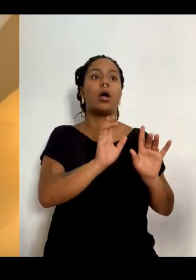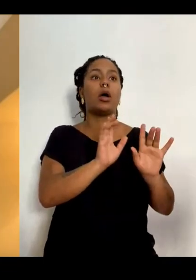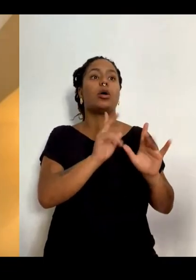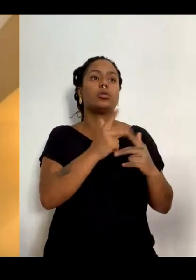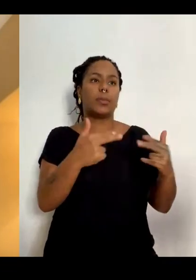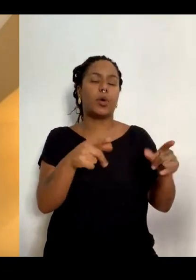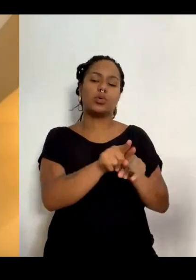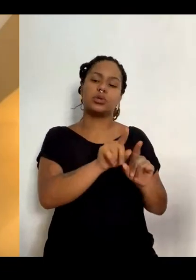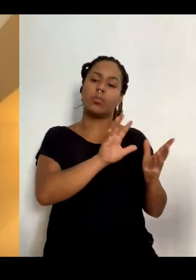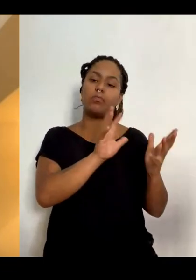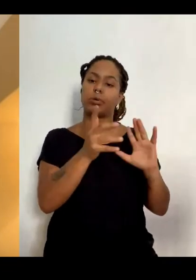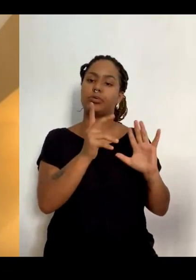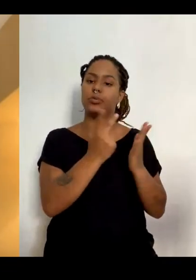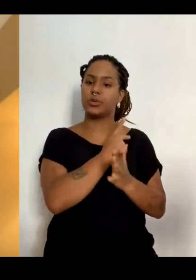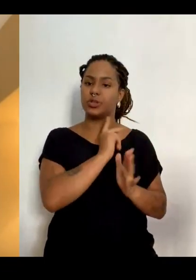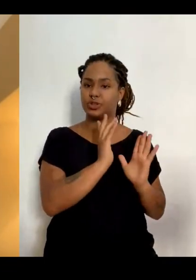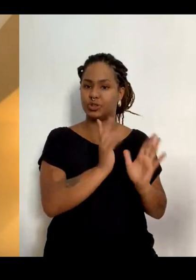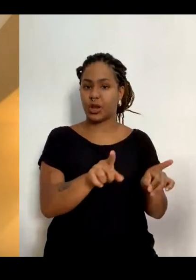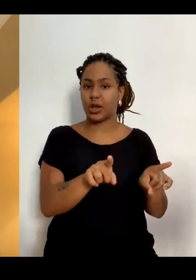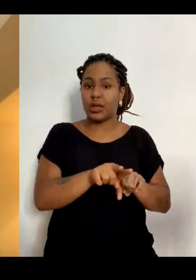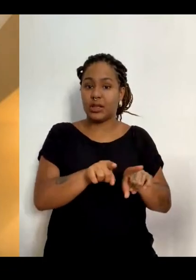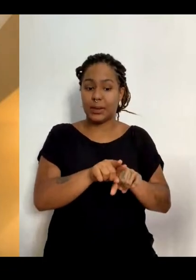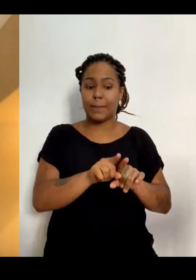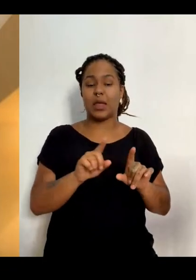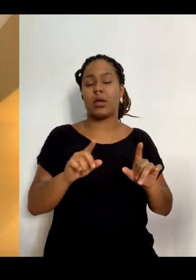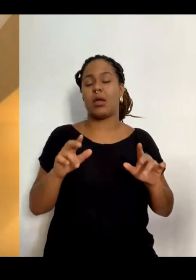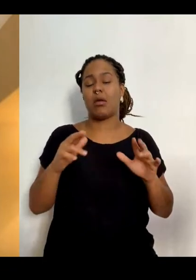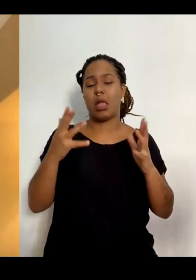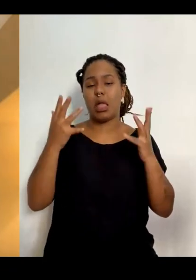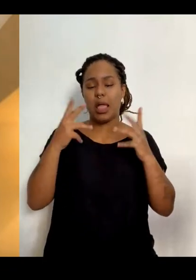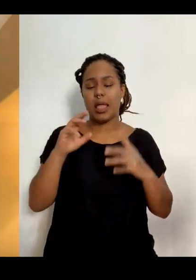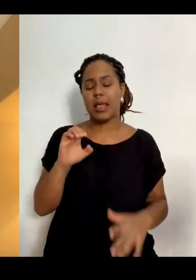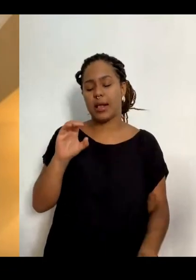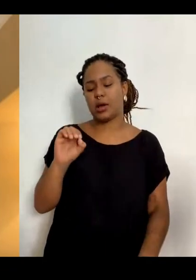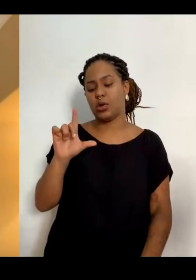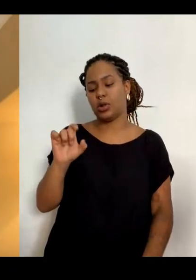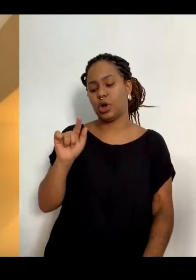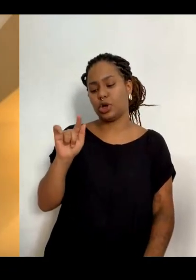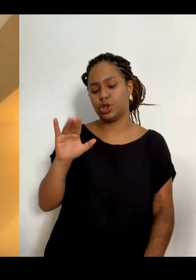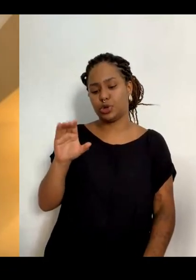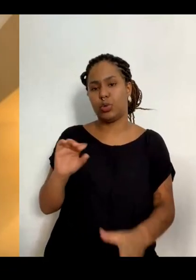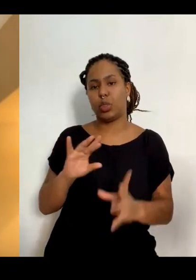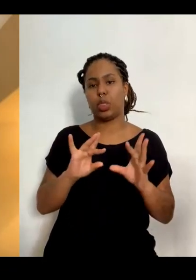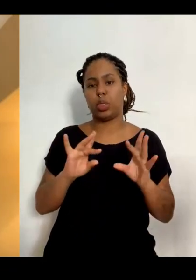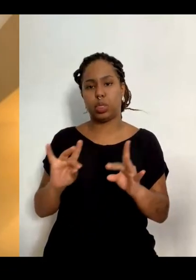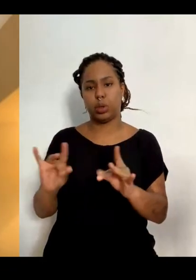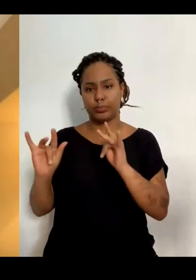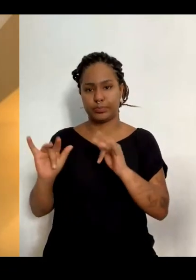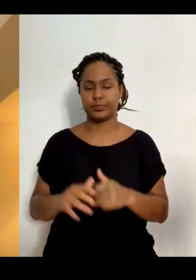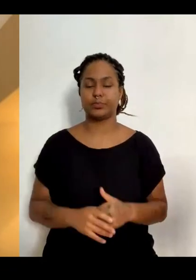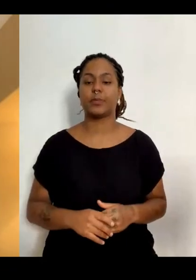or apocalypse ecology my skin novice is